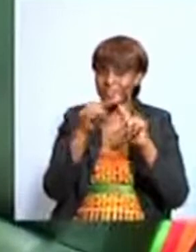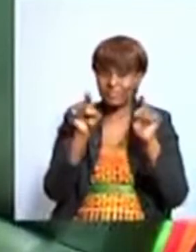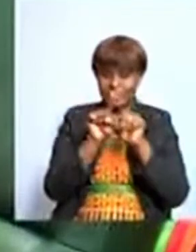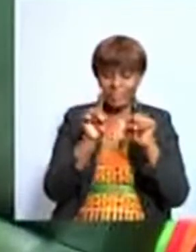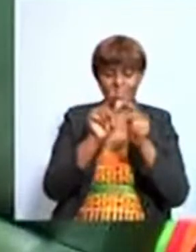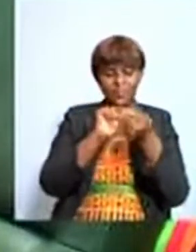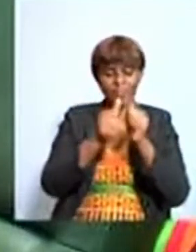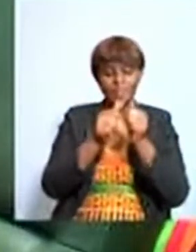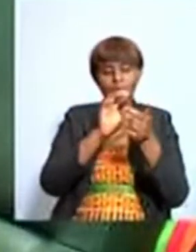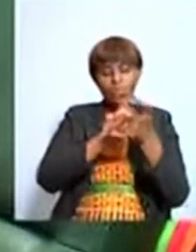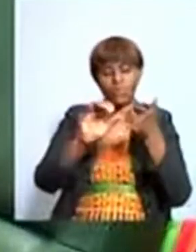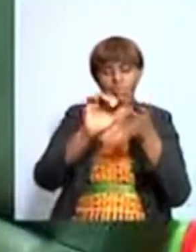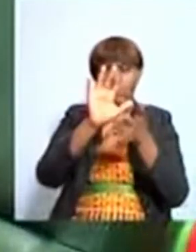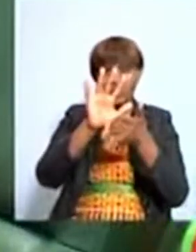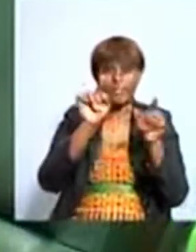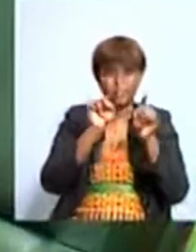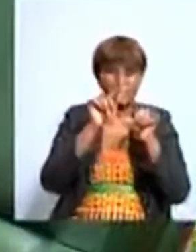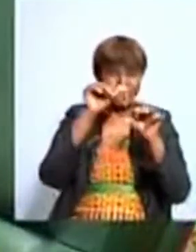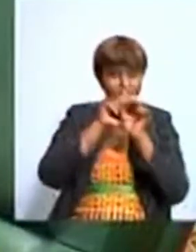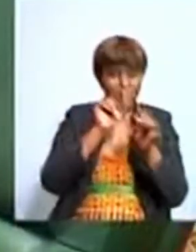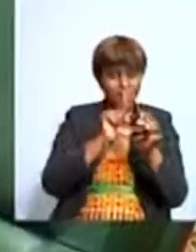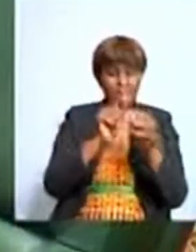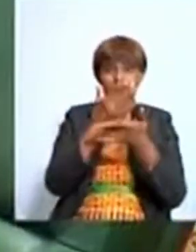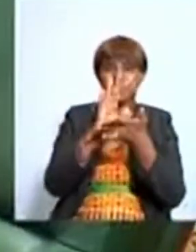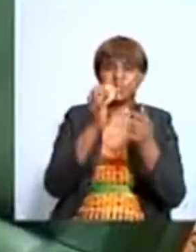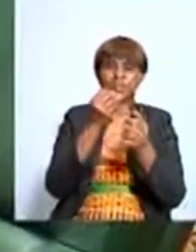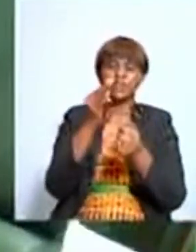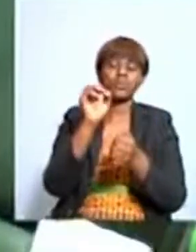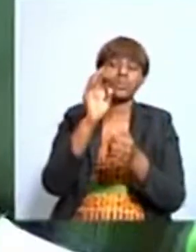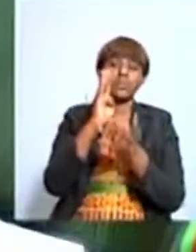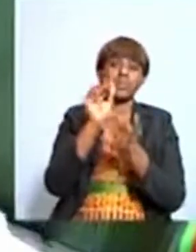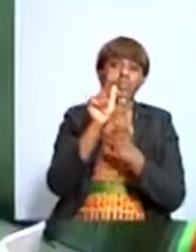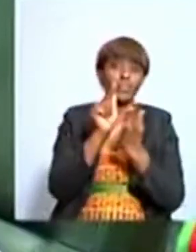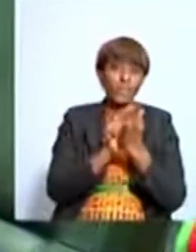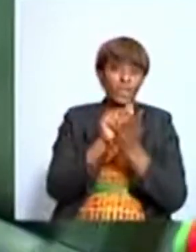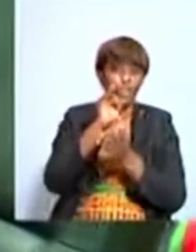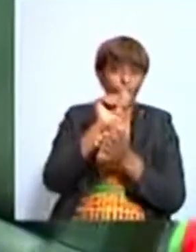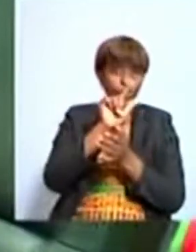amended is ordered to stand part of the bill.